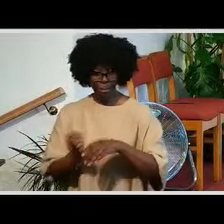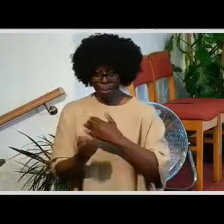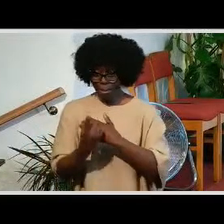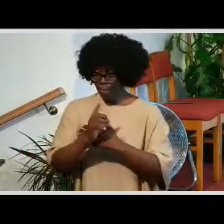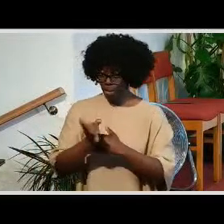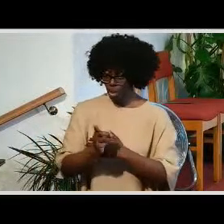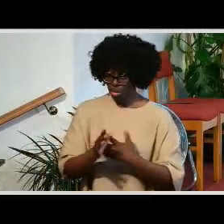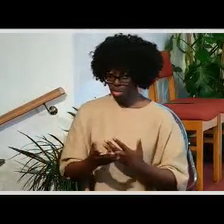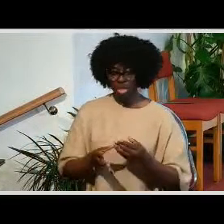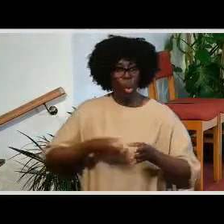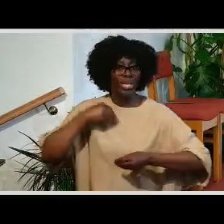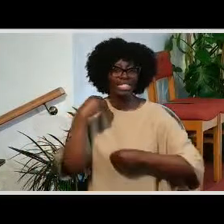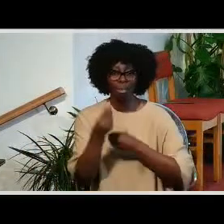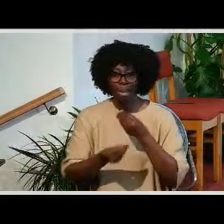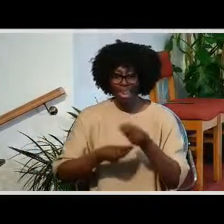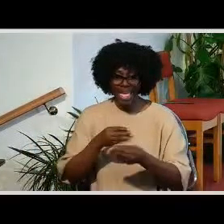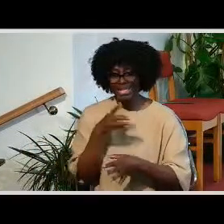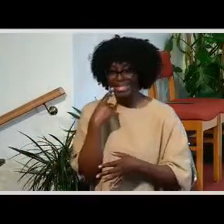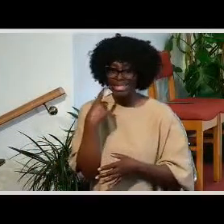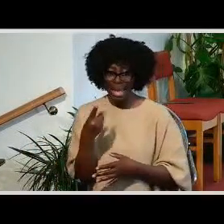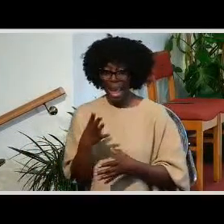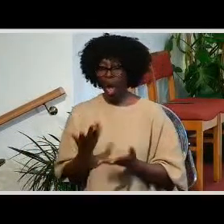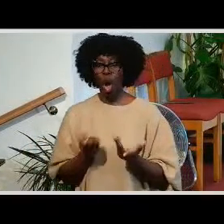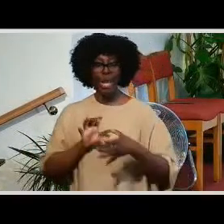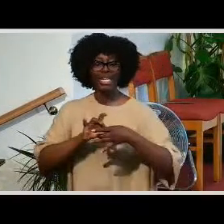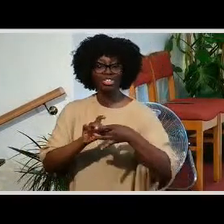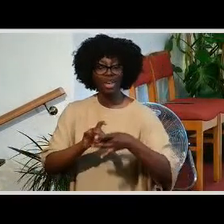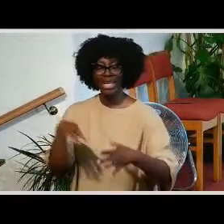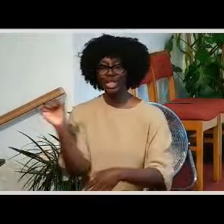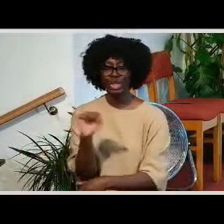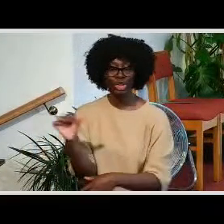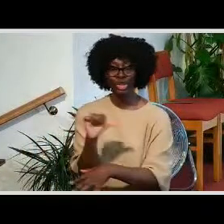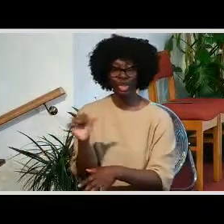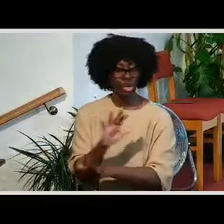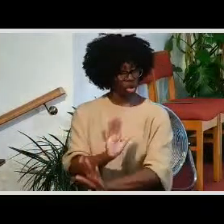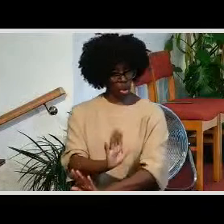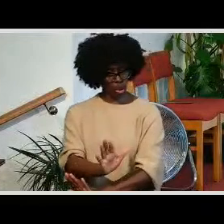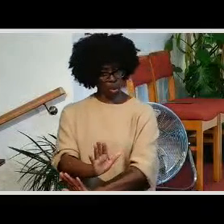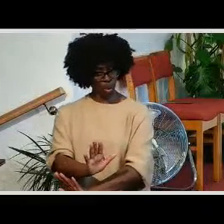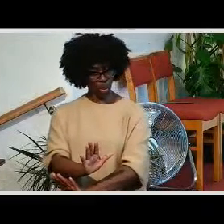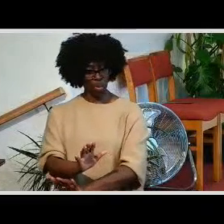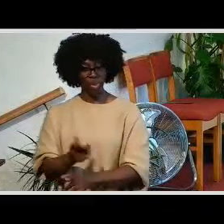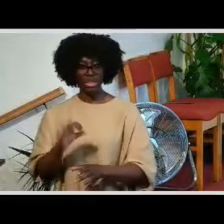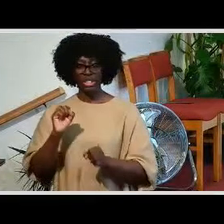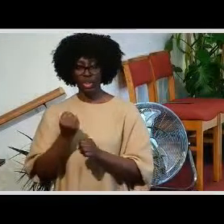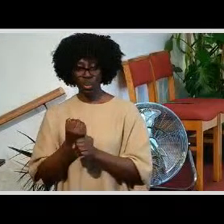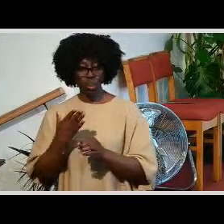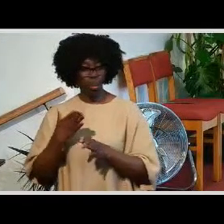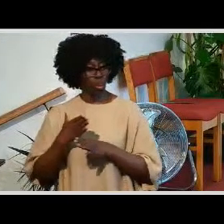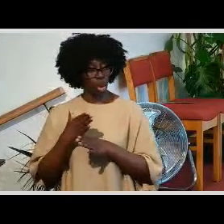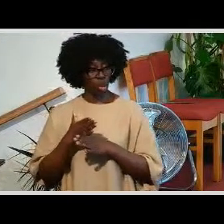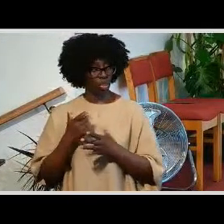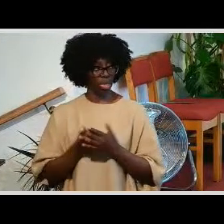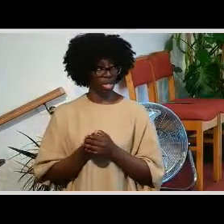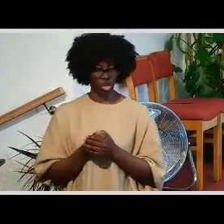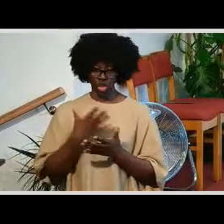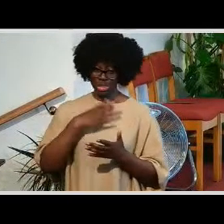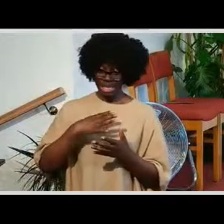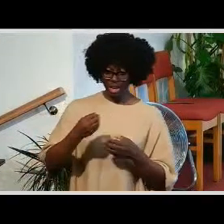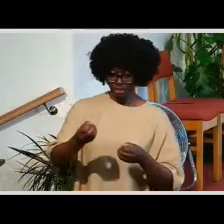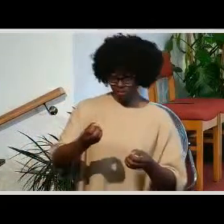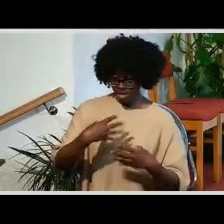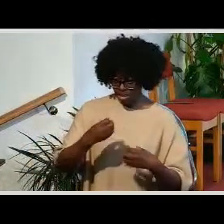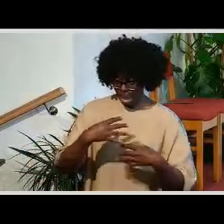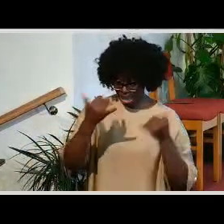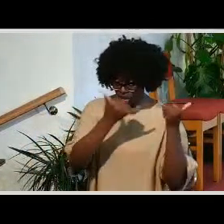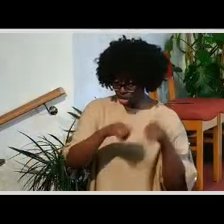to interact. You need to eye contact. You need to get feedback from them if they're following you. You need to actually